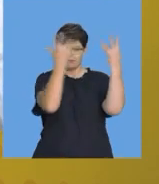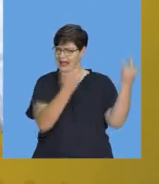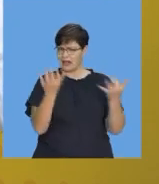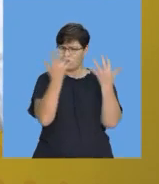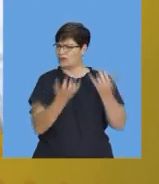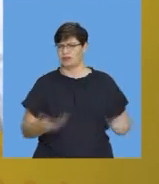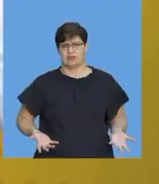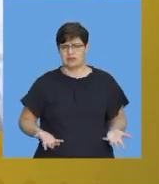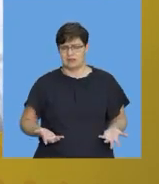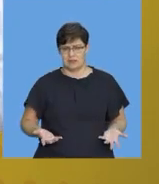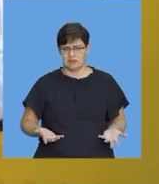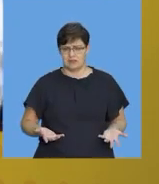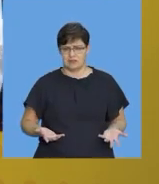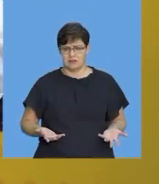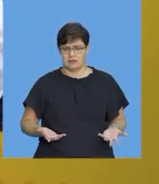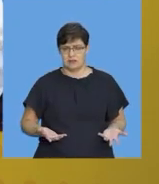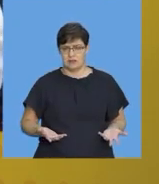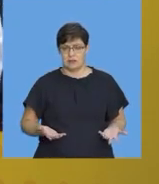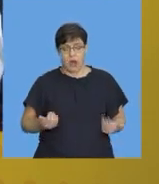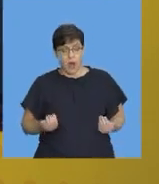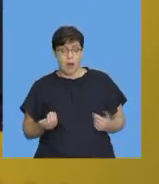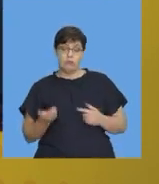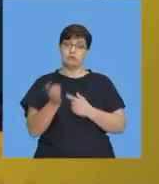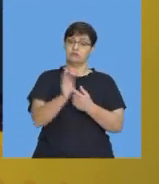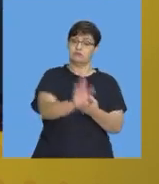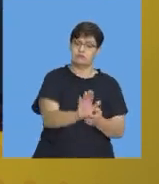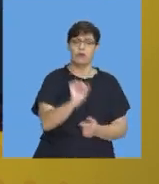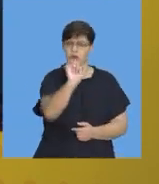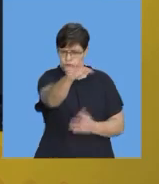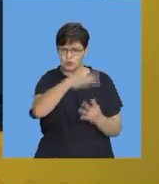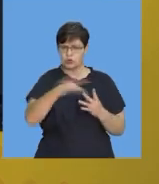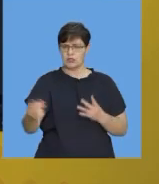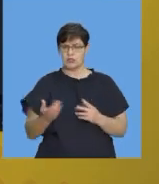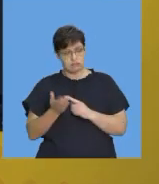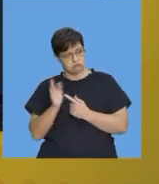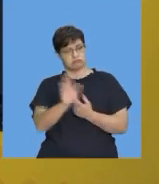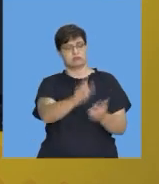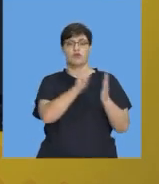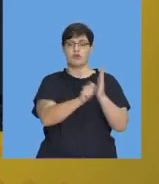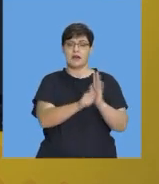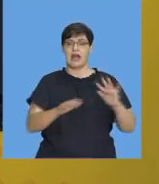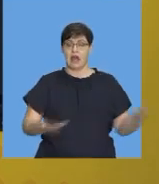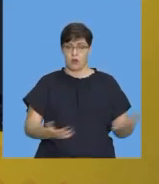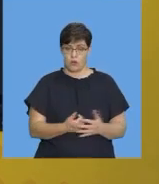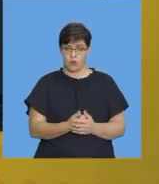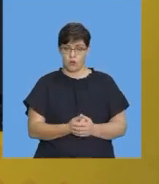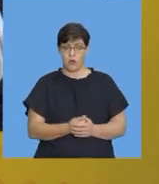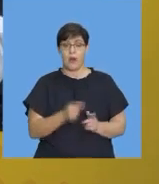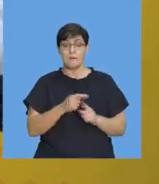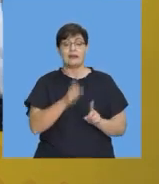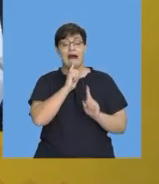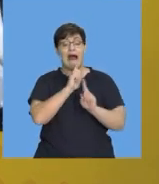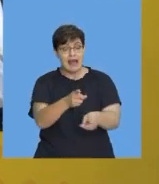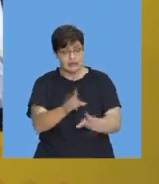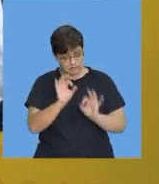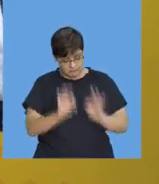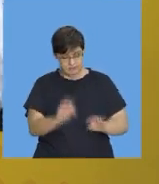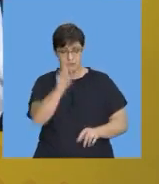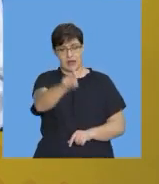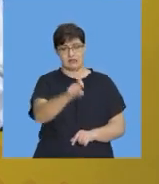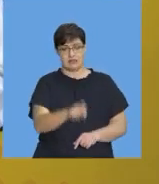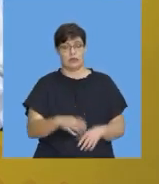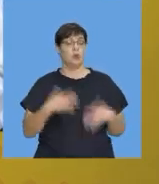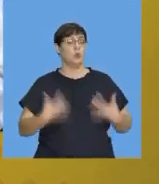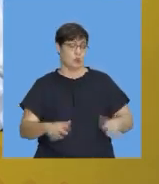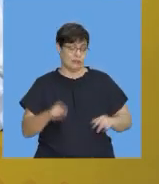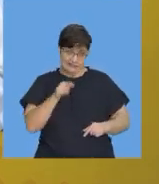calculation. How you present it is entirely your choice. As long as you come up with the correct answer, that's